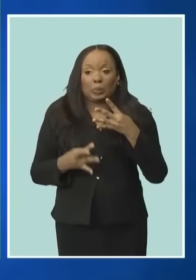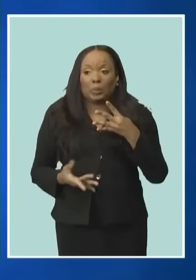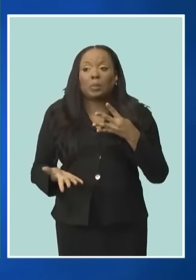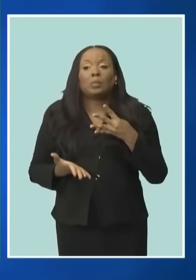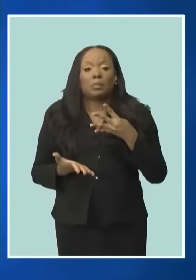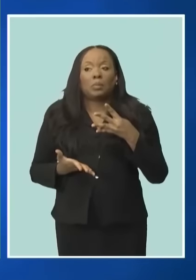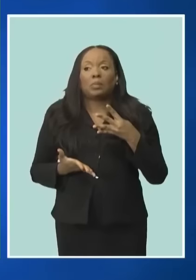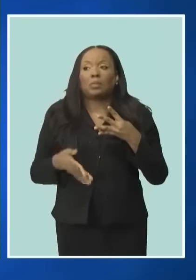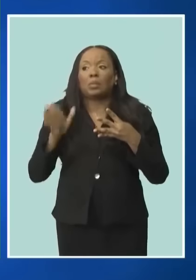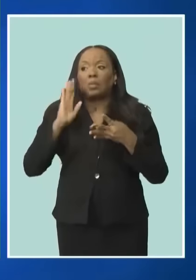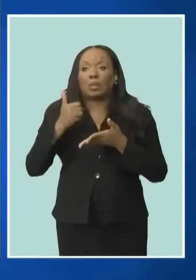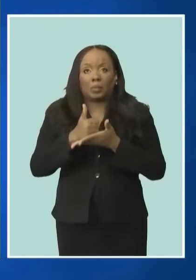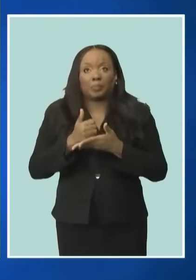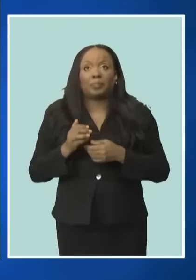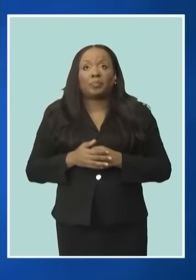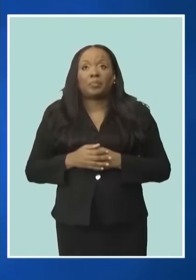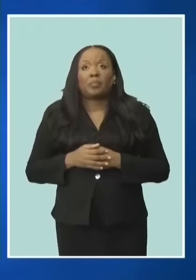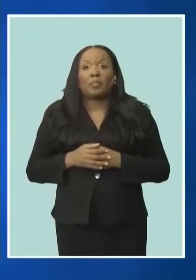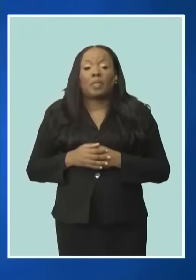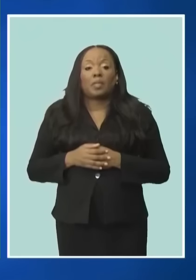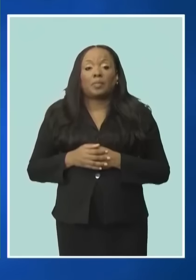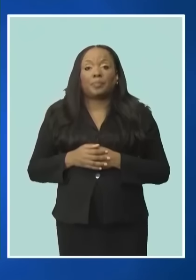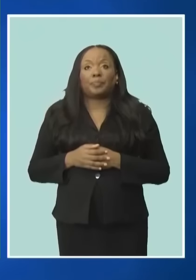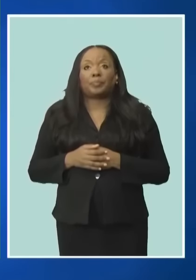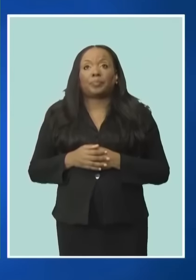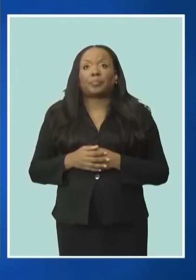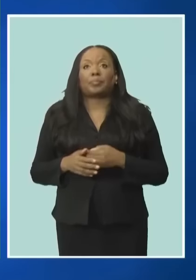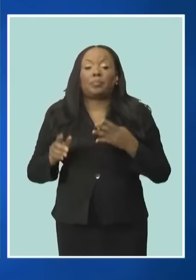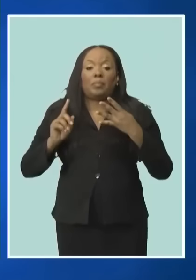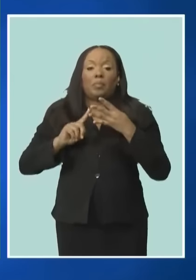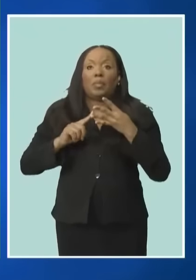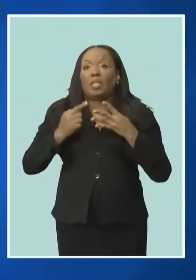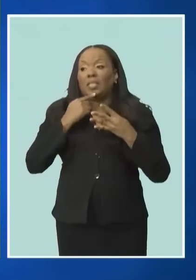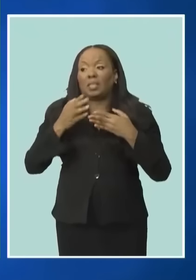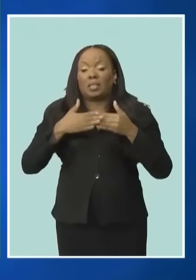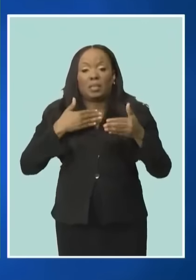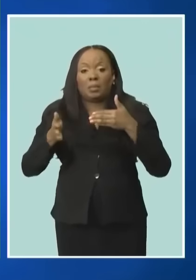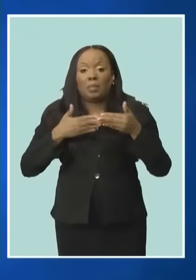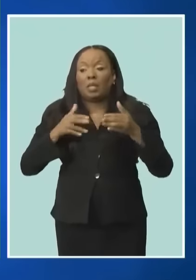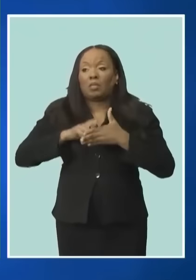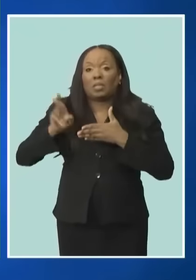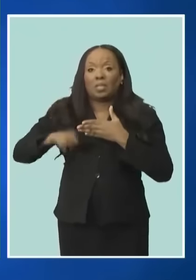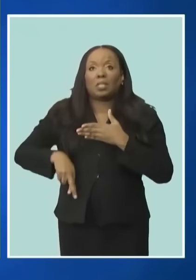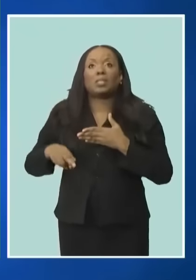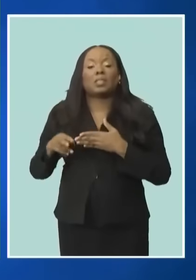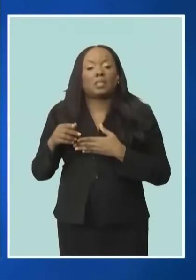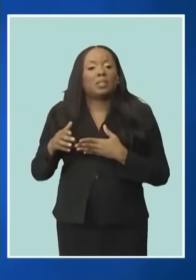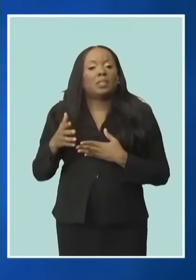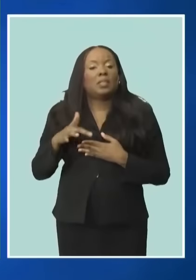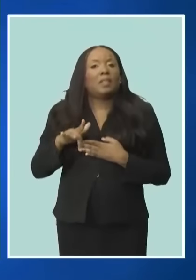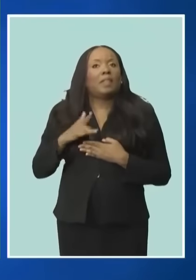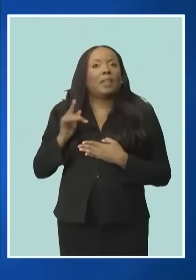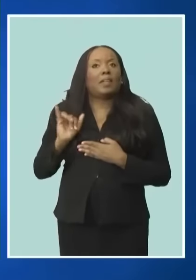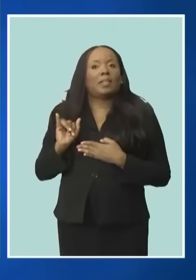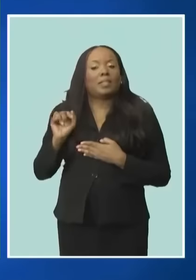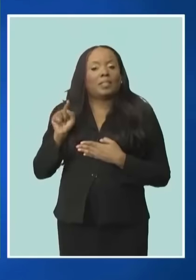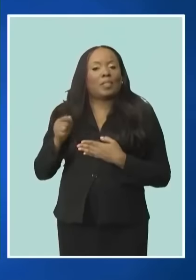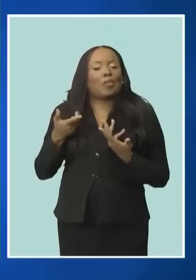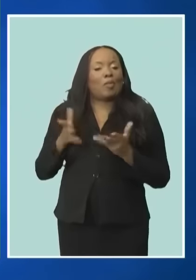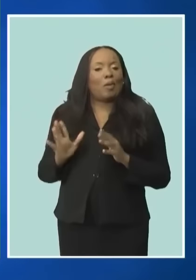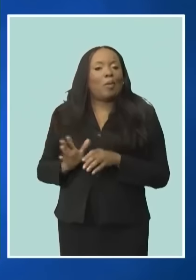to assist. First-timer Williams says regardless of the outcome, she has already won the race and she